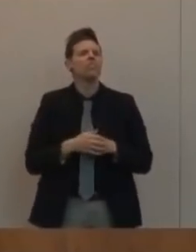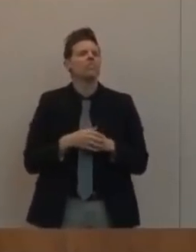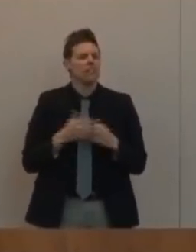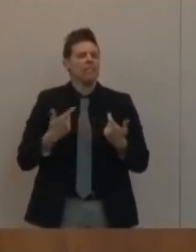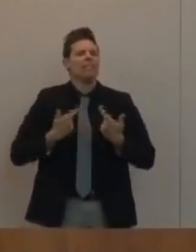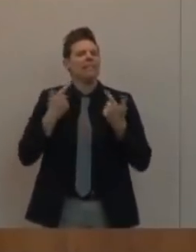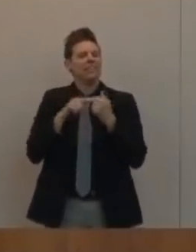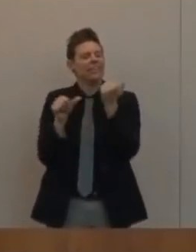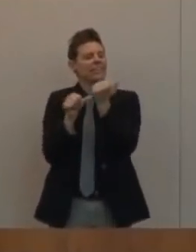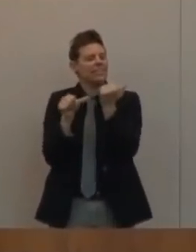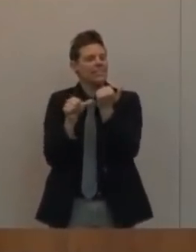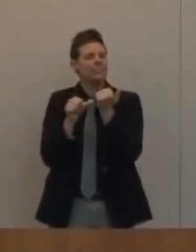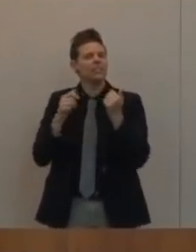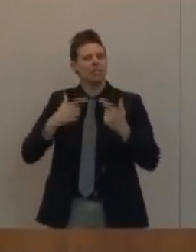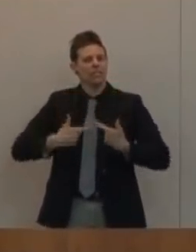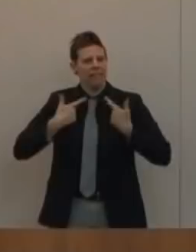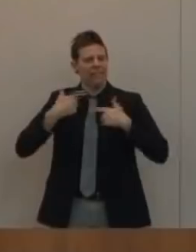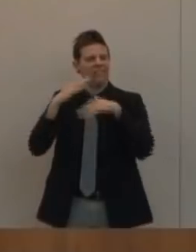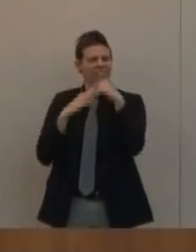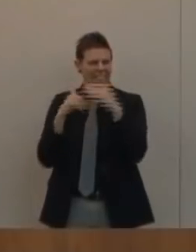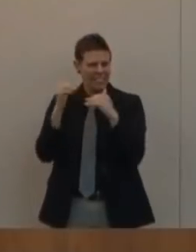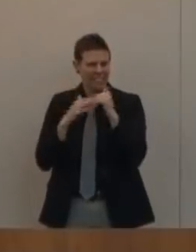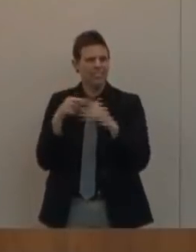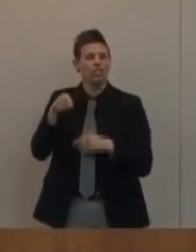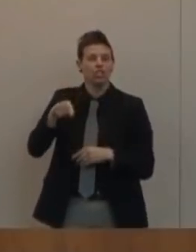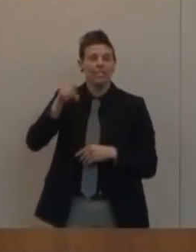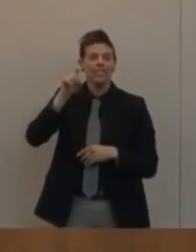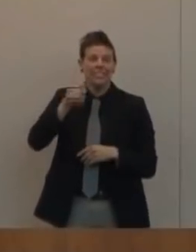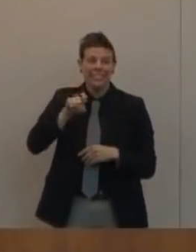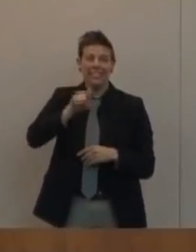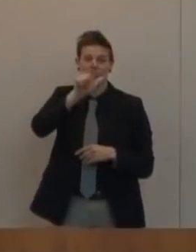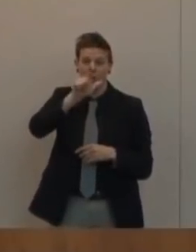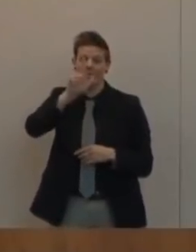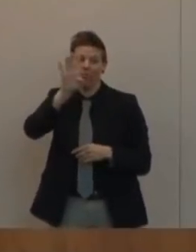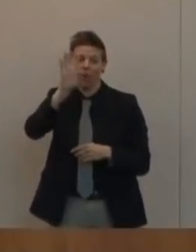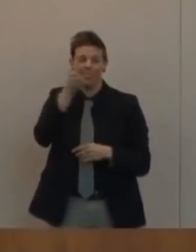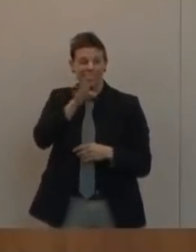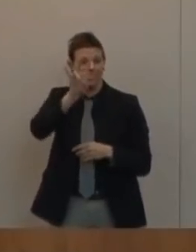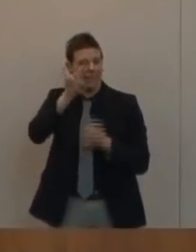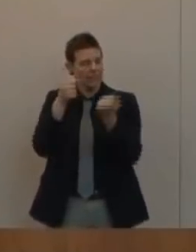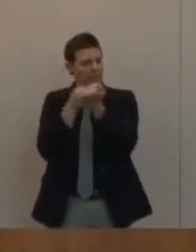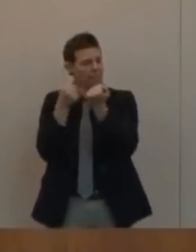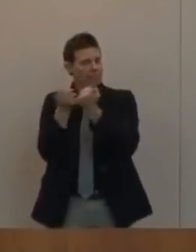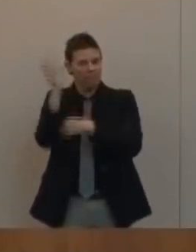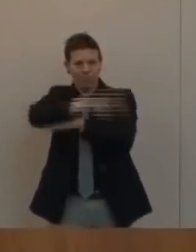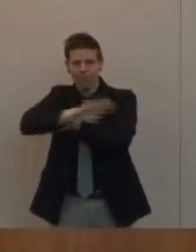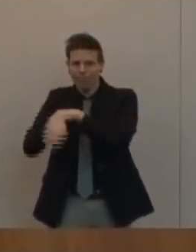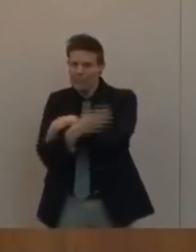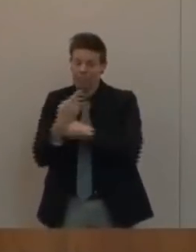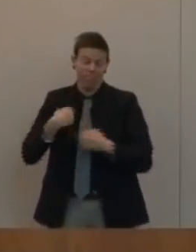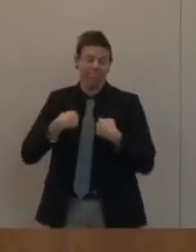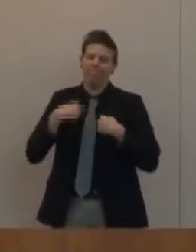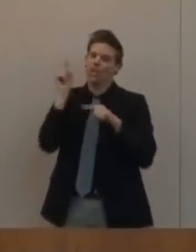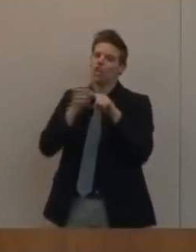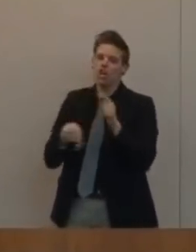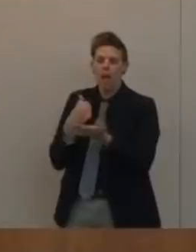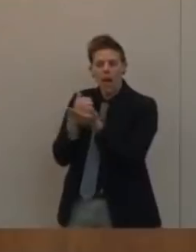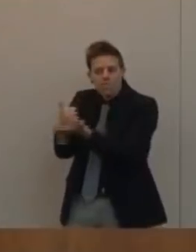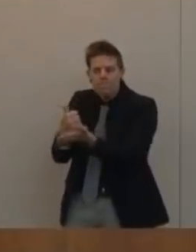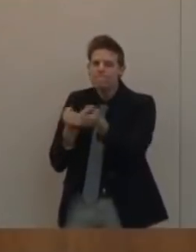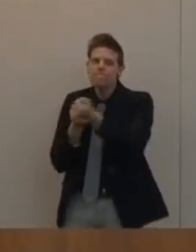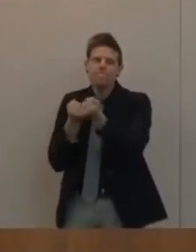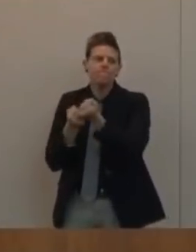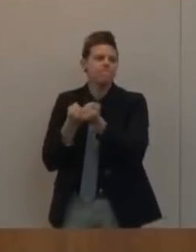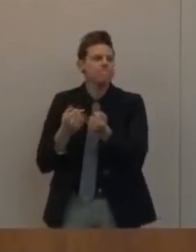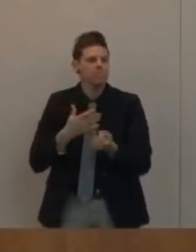because she needs 24-hour support, and I was not able to do that anymore. And we have a very effective partnership,